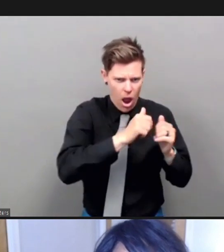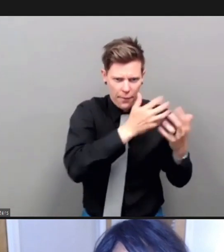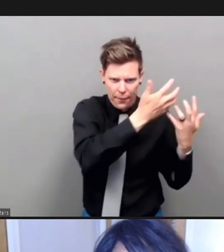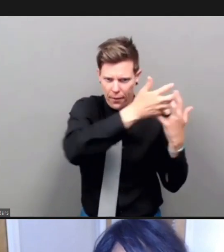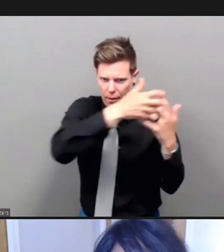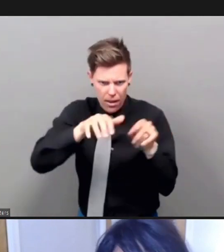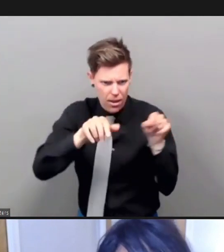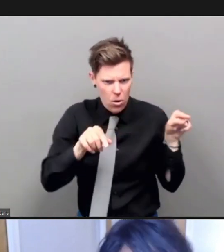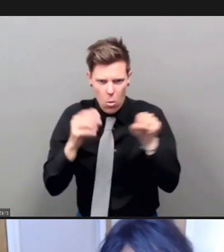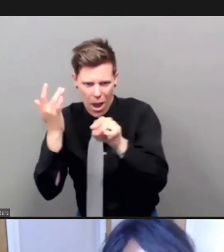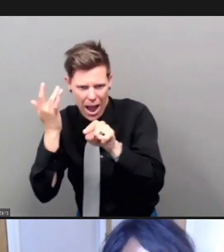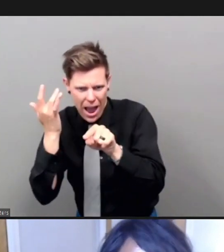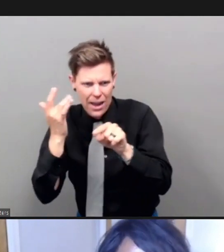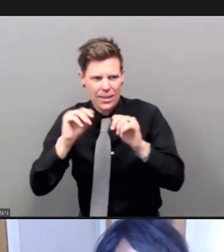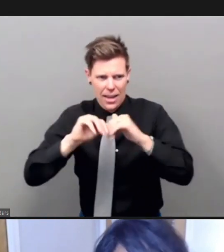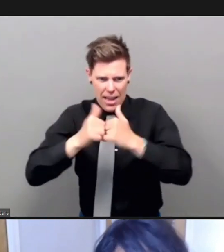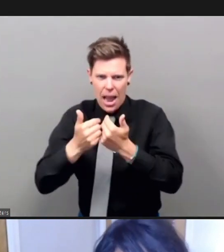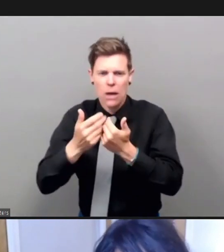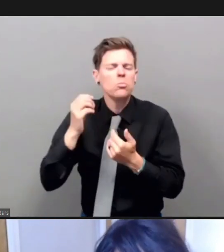efforts. Thank you.